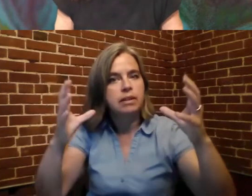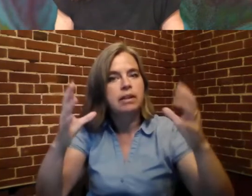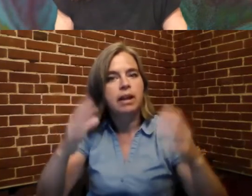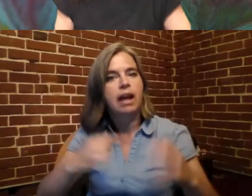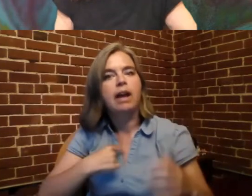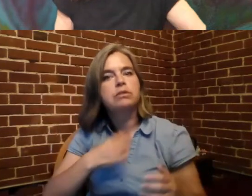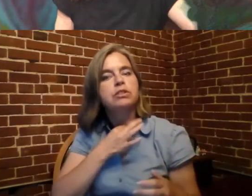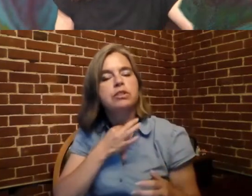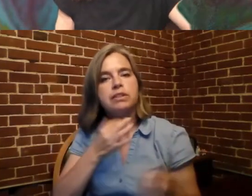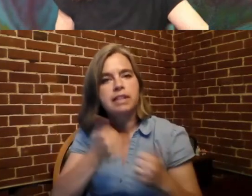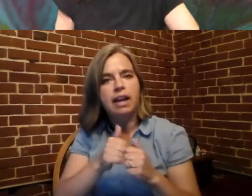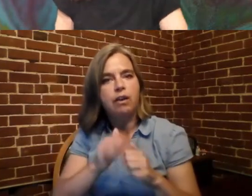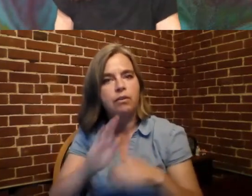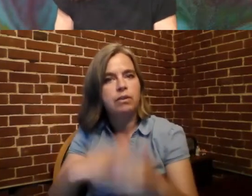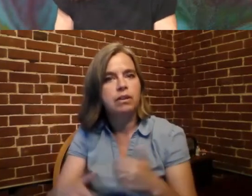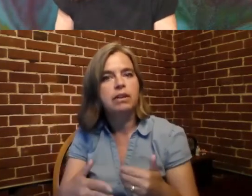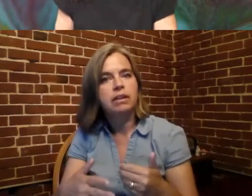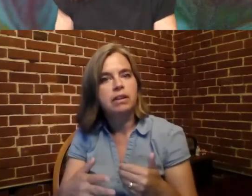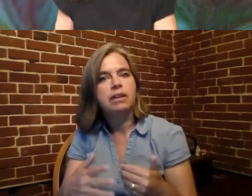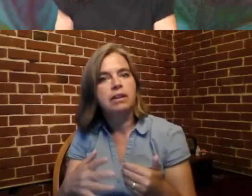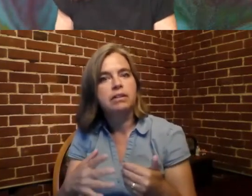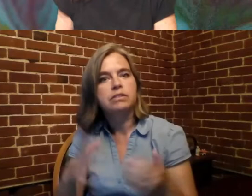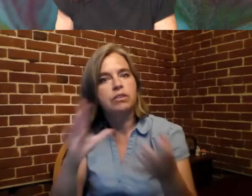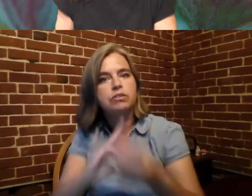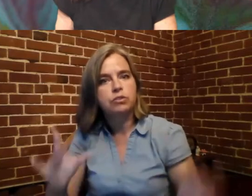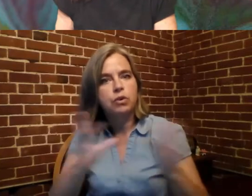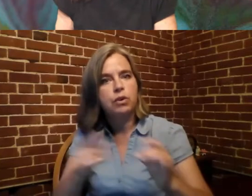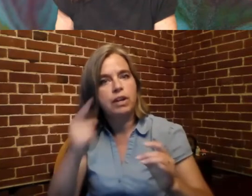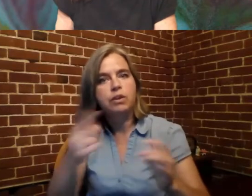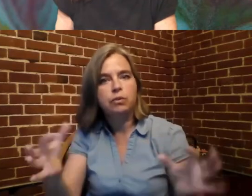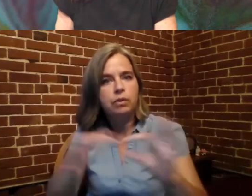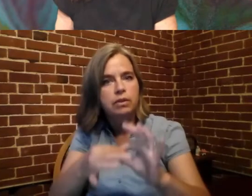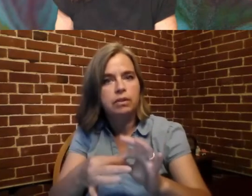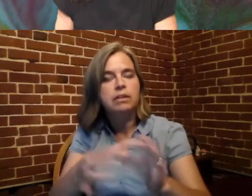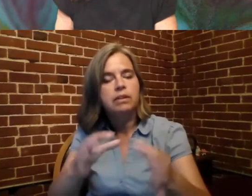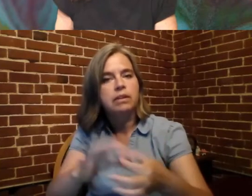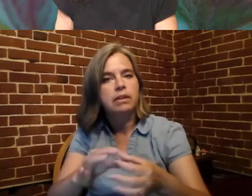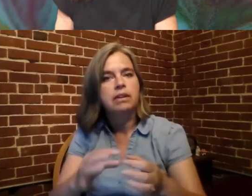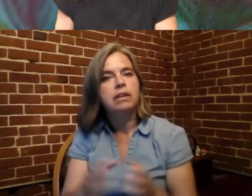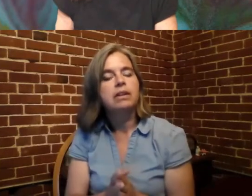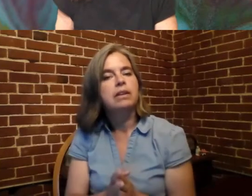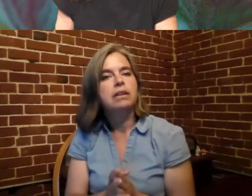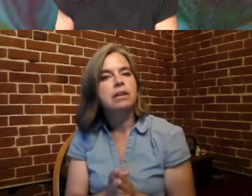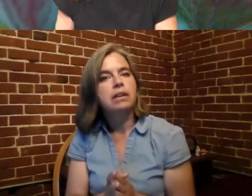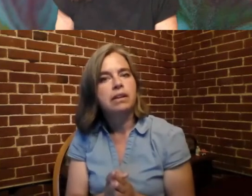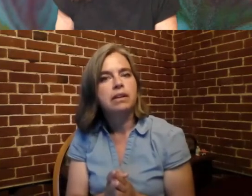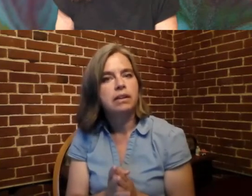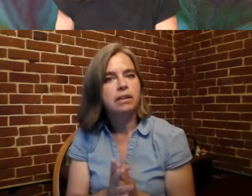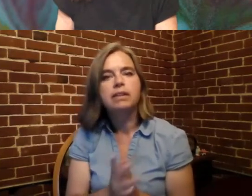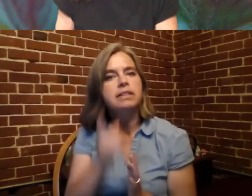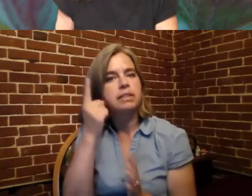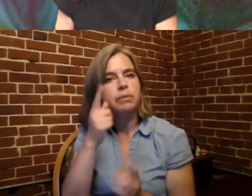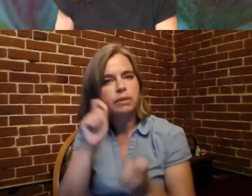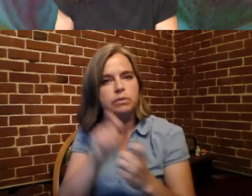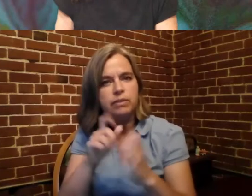out but again, you were tying all of these threads of the story together. And how, was there something specific about any